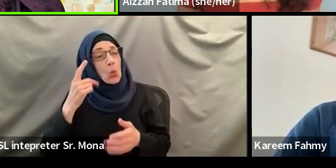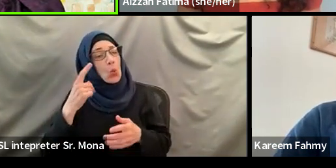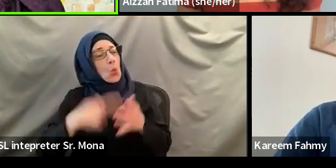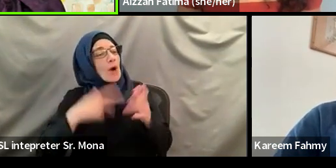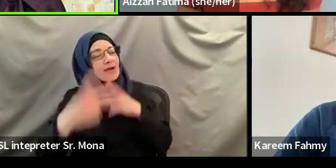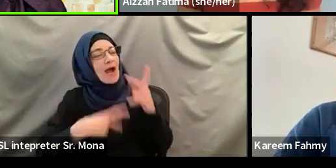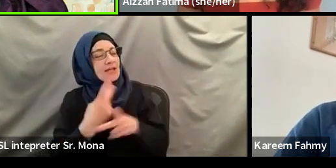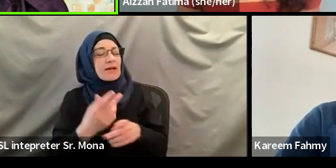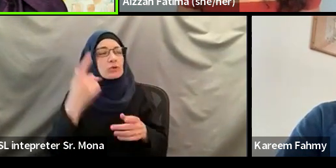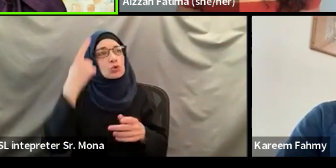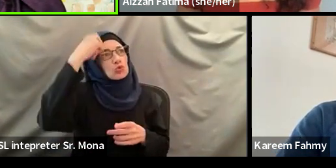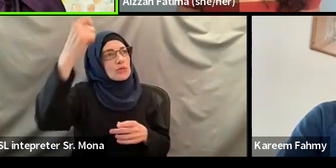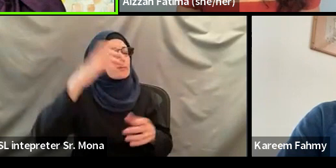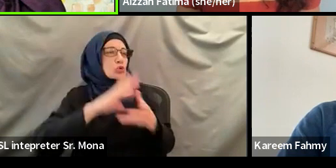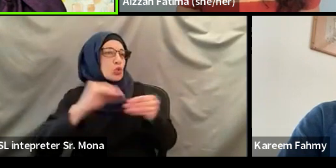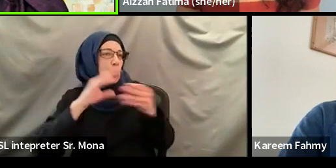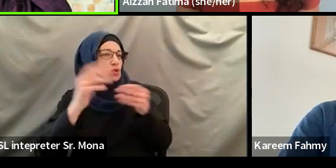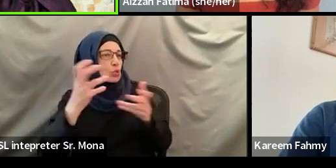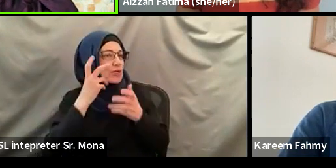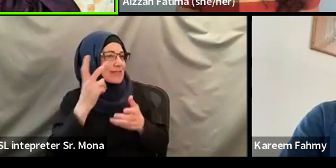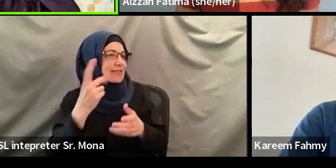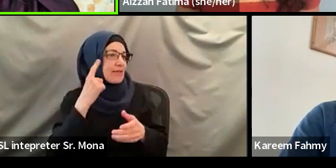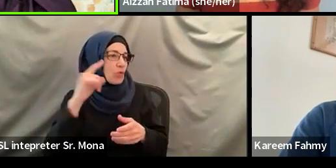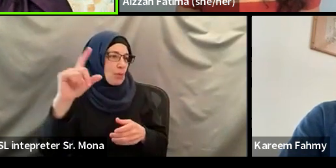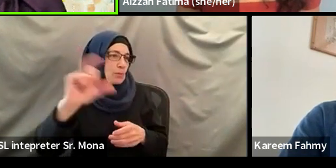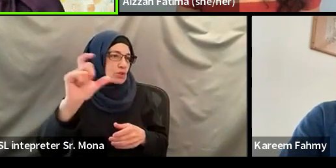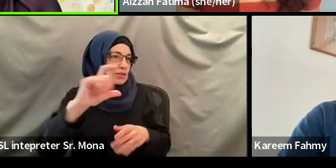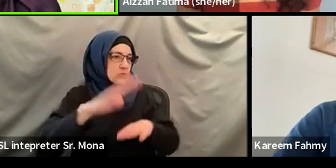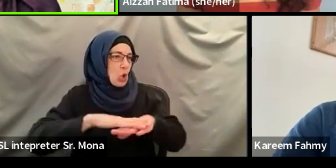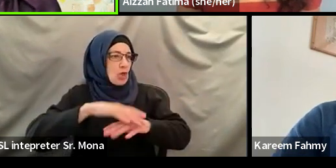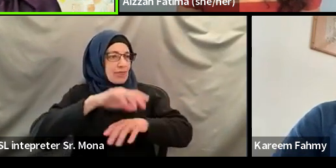dream stories you would like to see for Muslims on the stage.